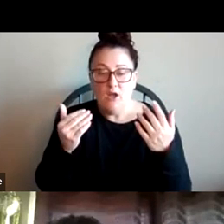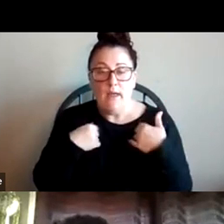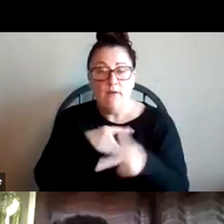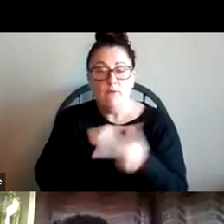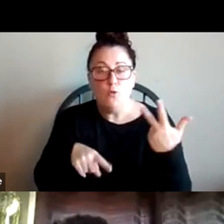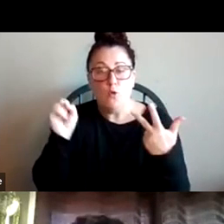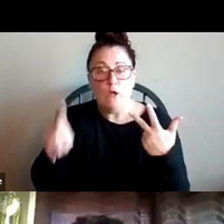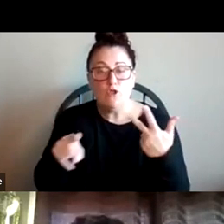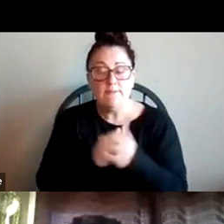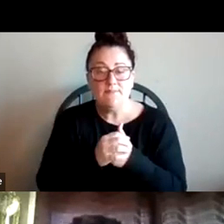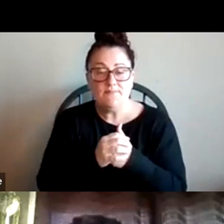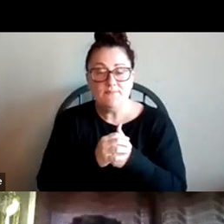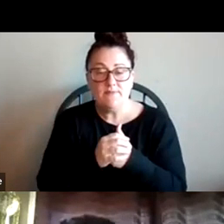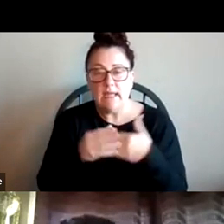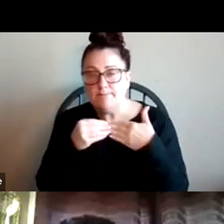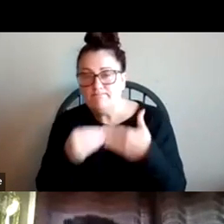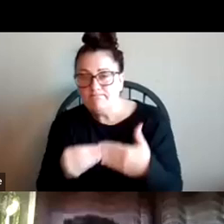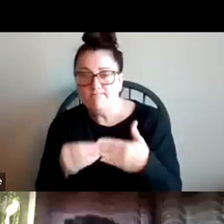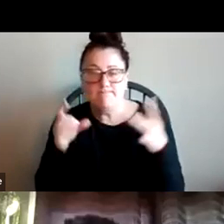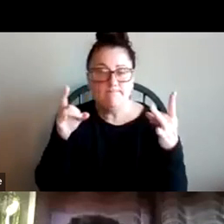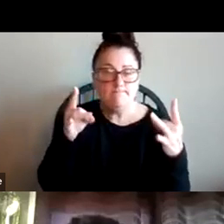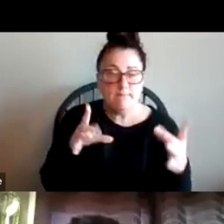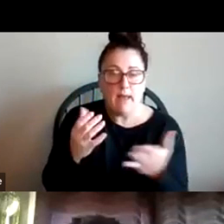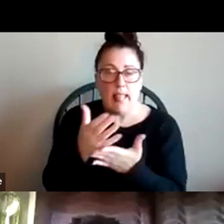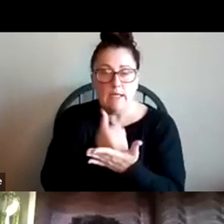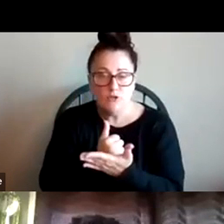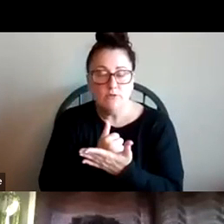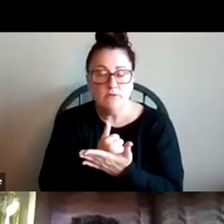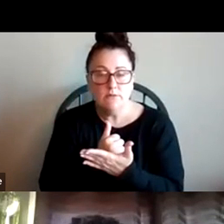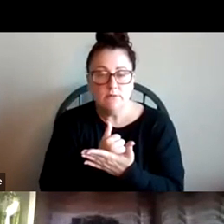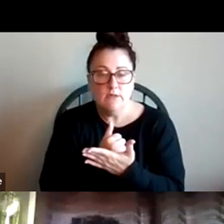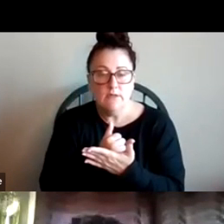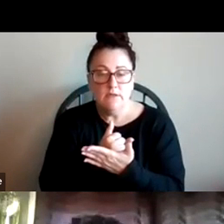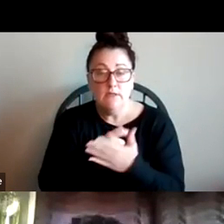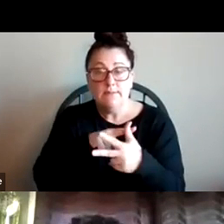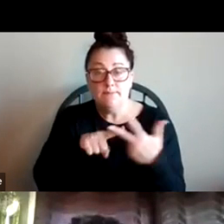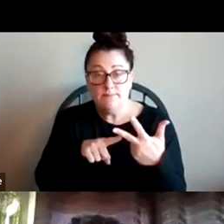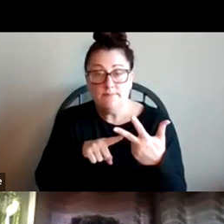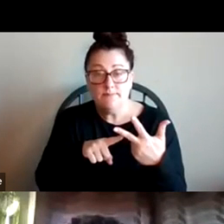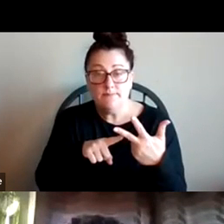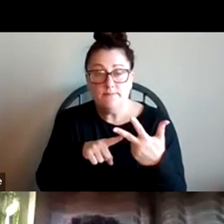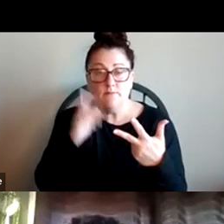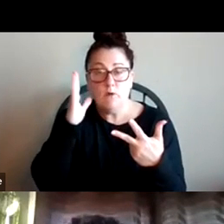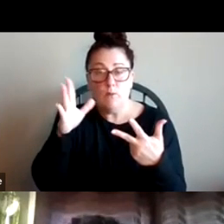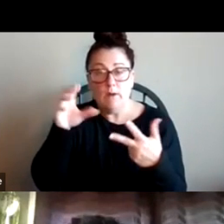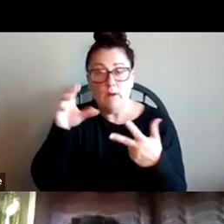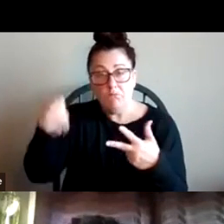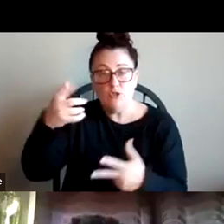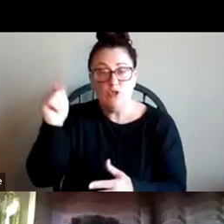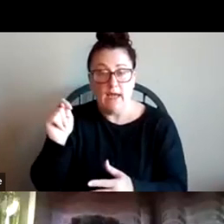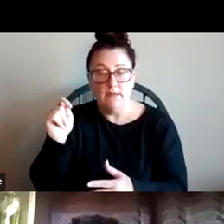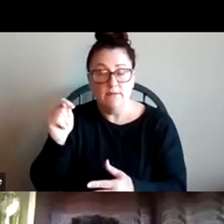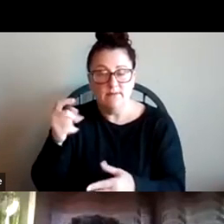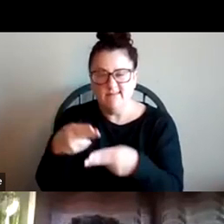questions to guide our feedback collection. The questions, which we will drop in the chat